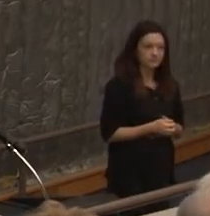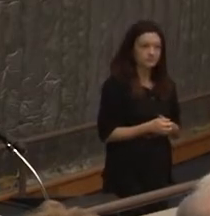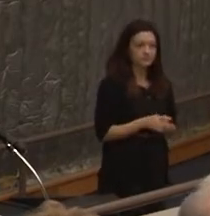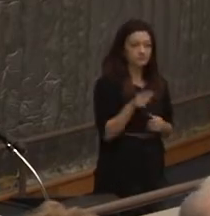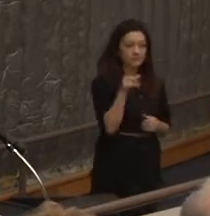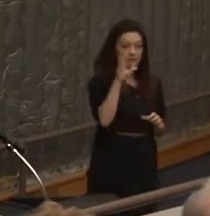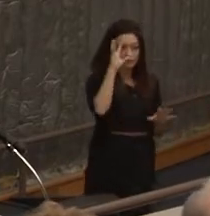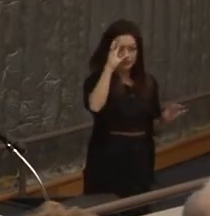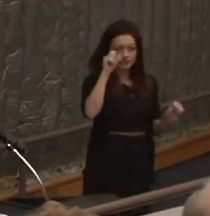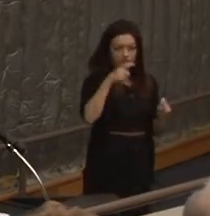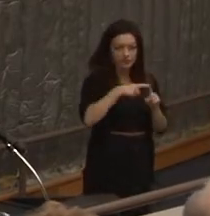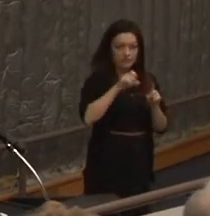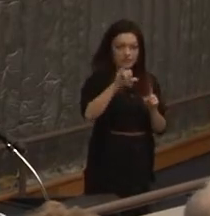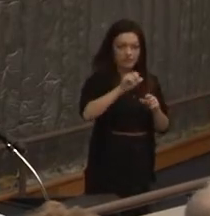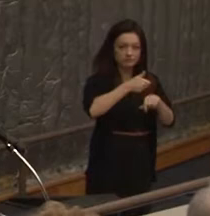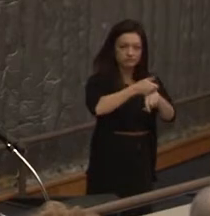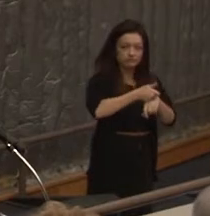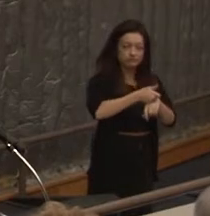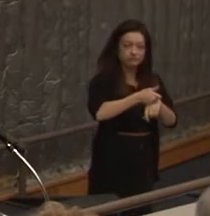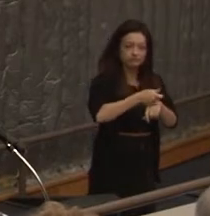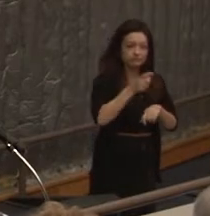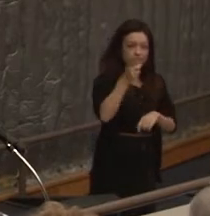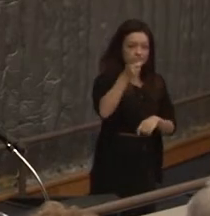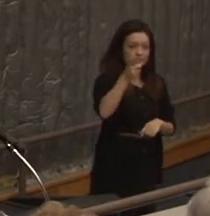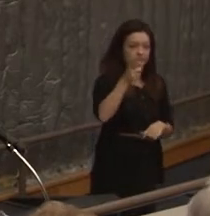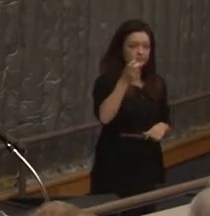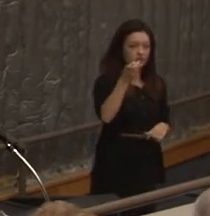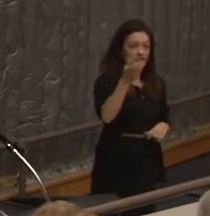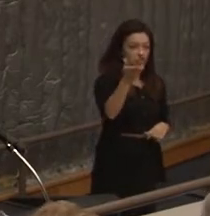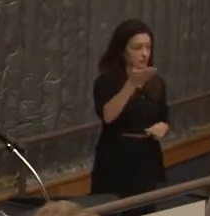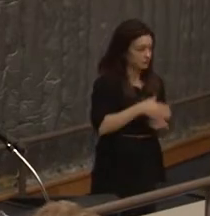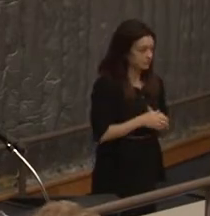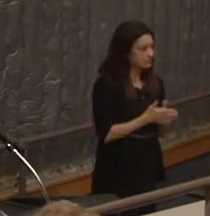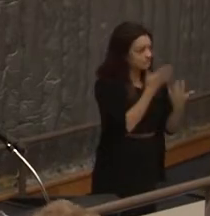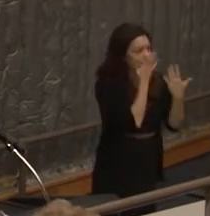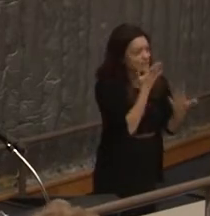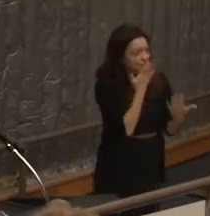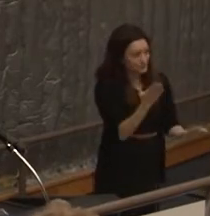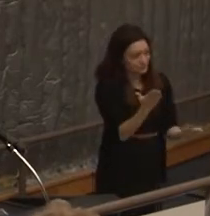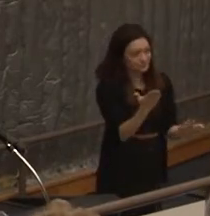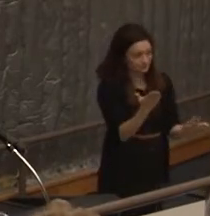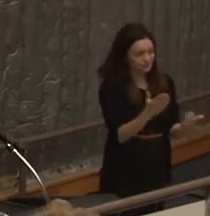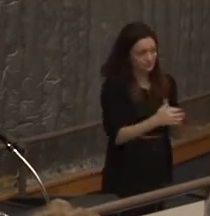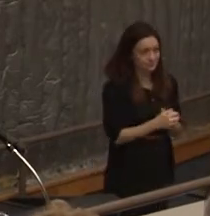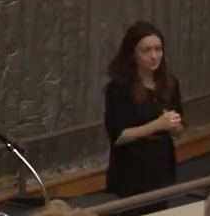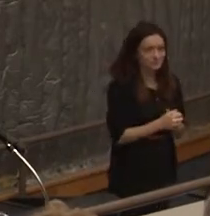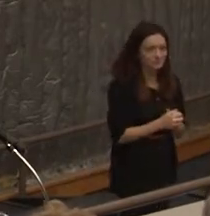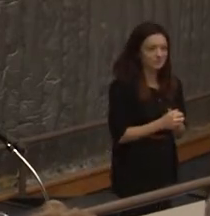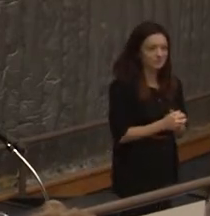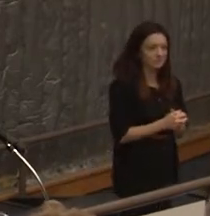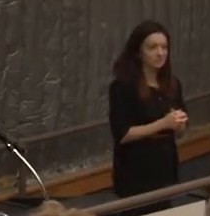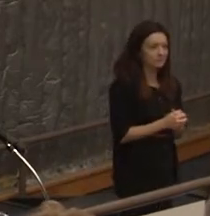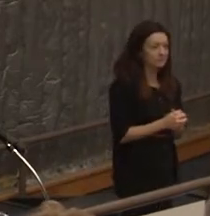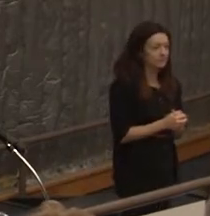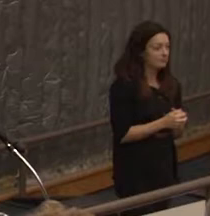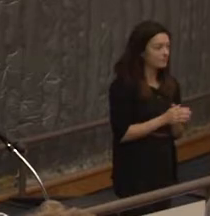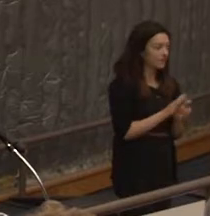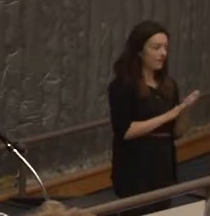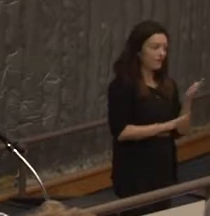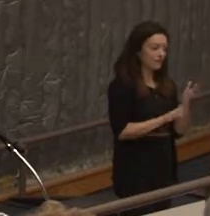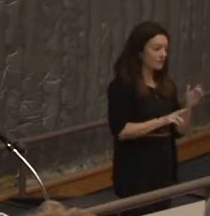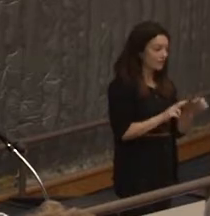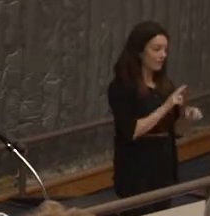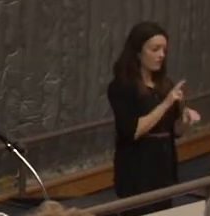right, president of the Federation. So we really thank them. The college, of course, has been